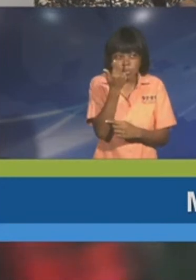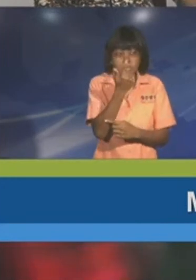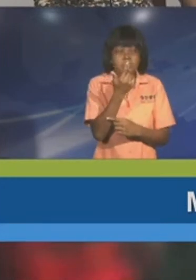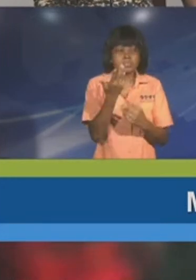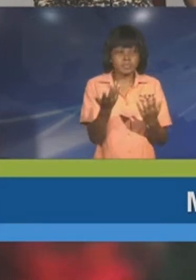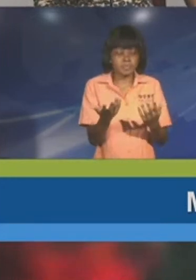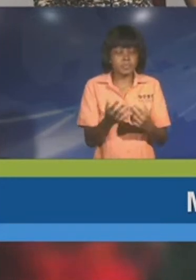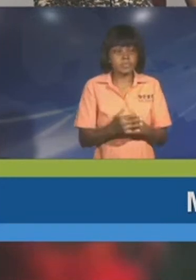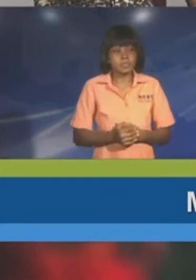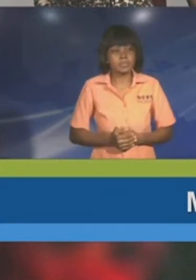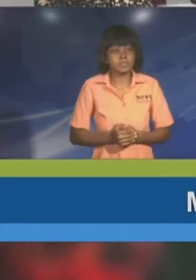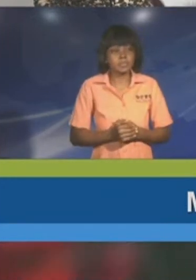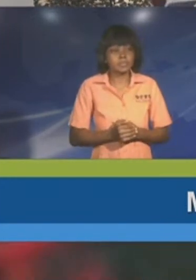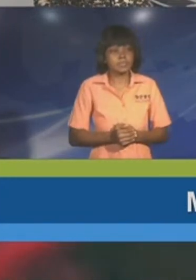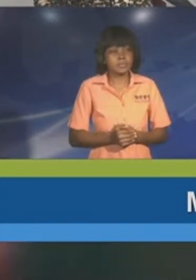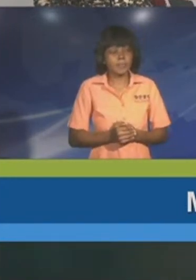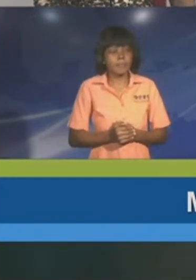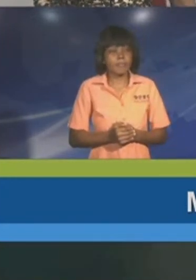please.